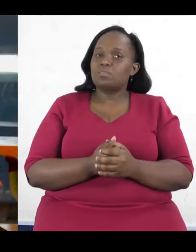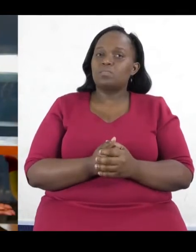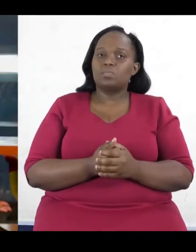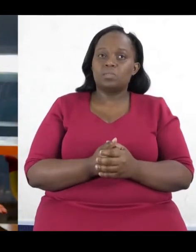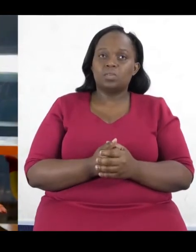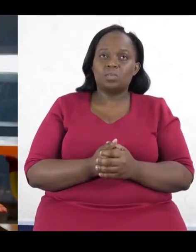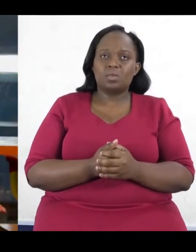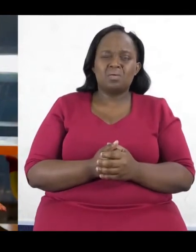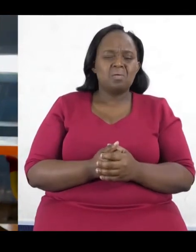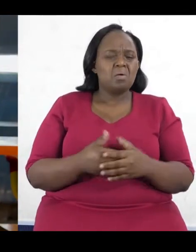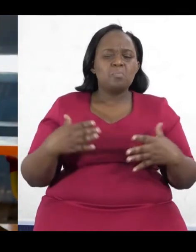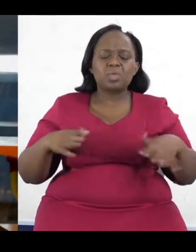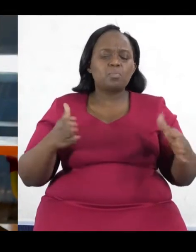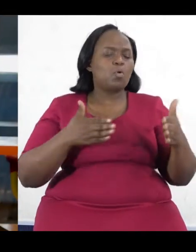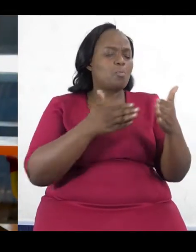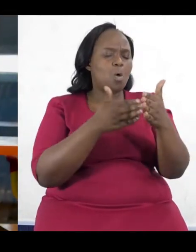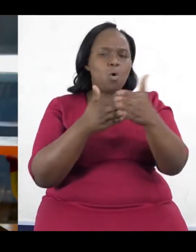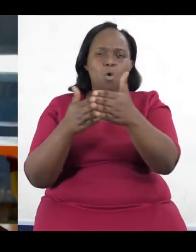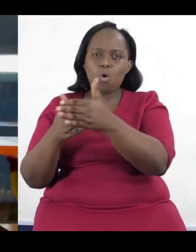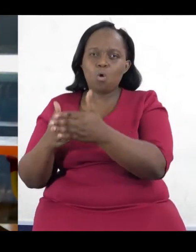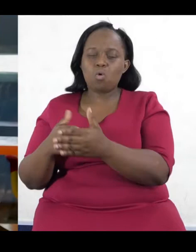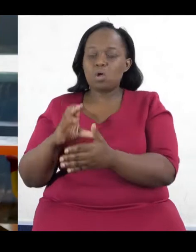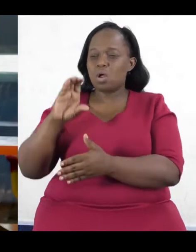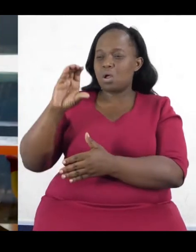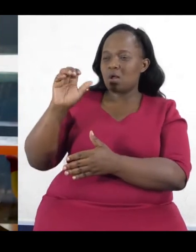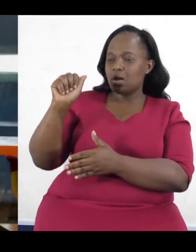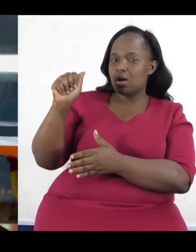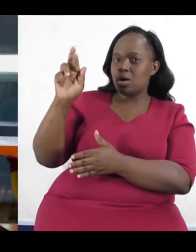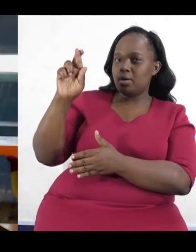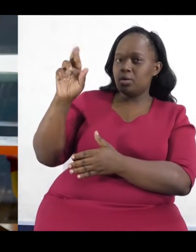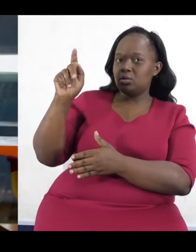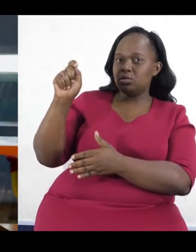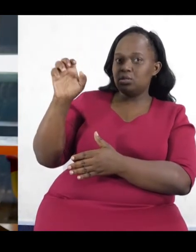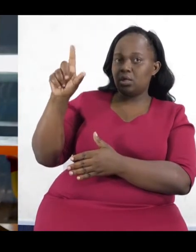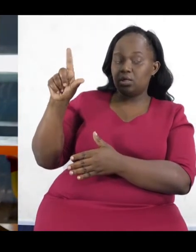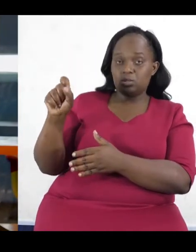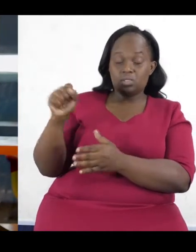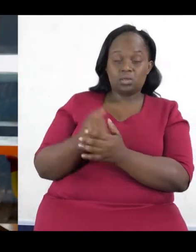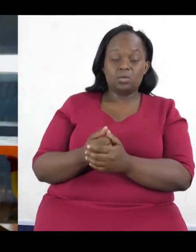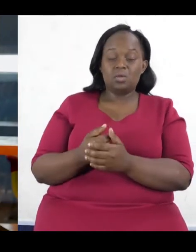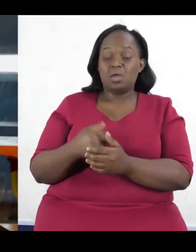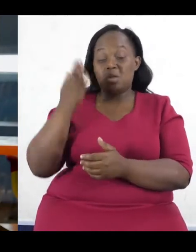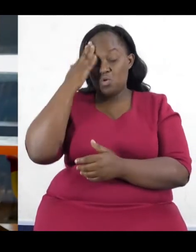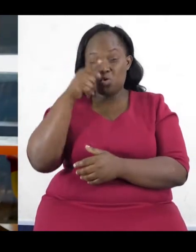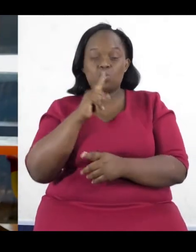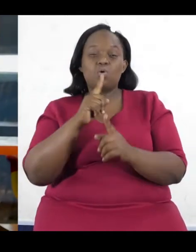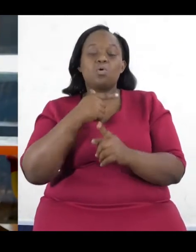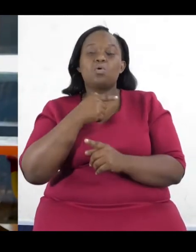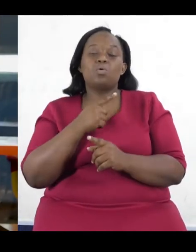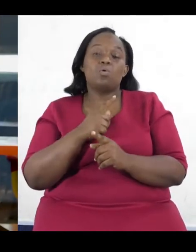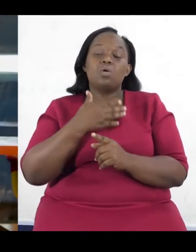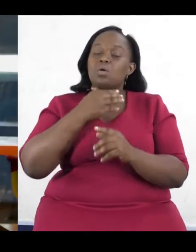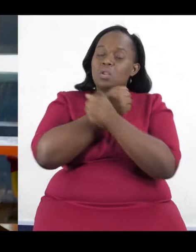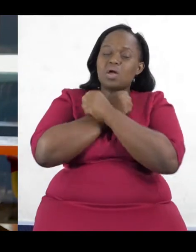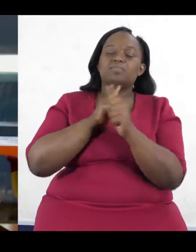there's cartels in this industry, because, I know you like really talking about that, Yeah. but in such